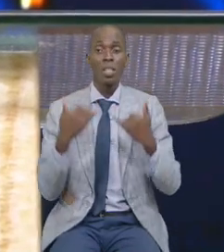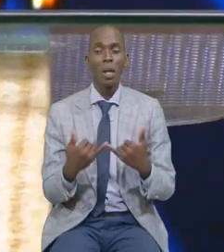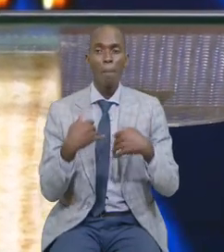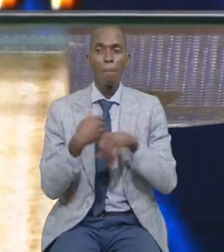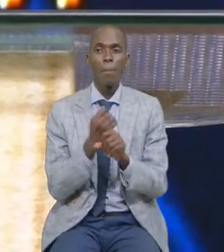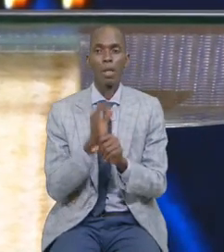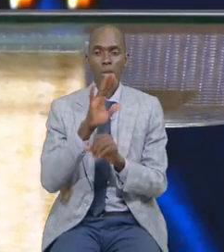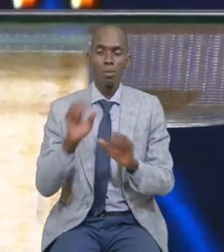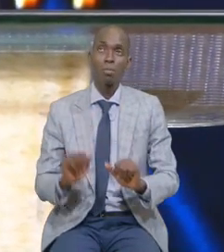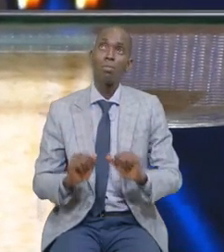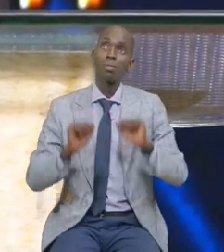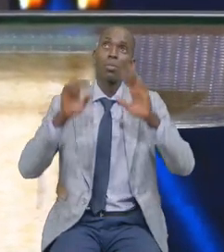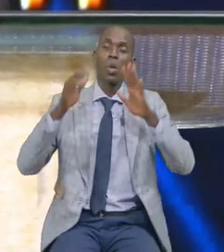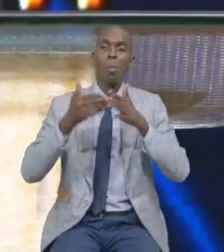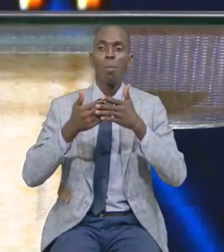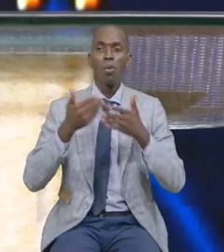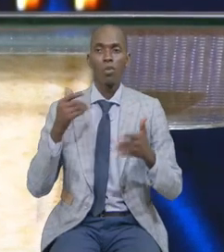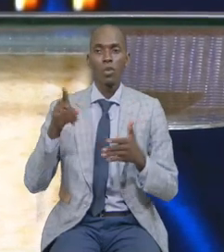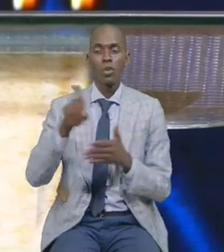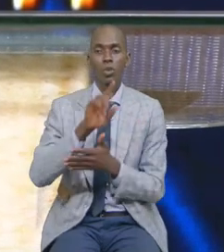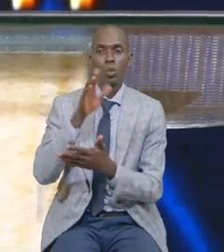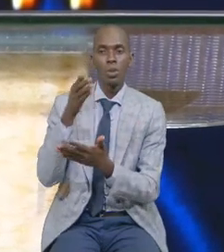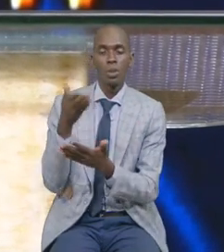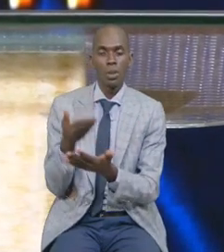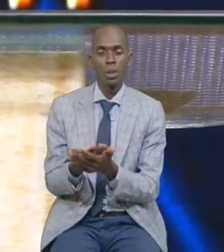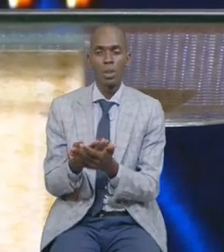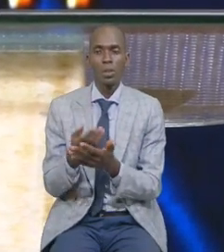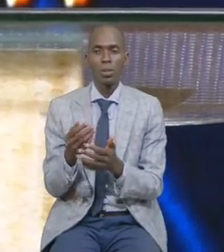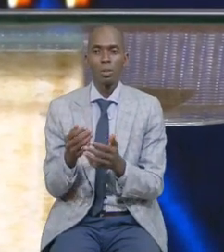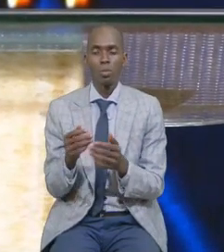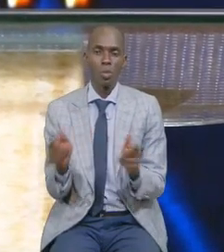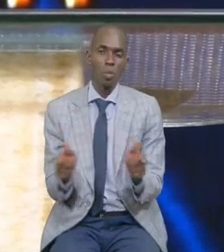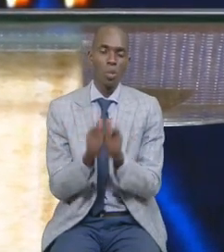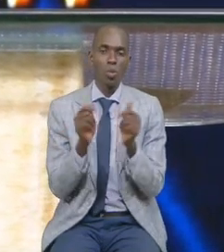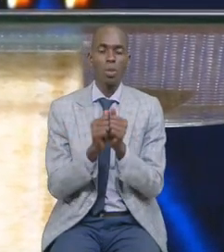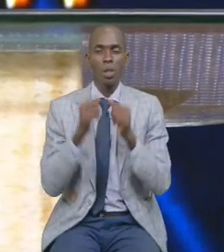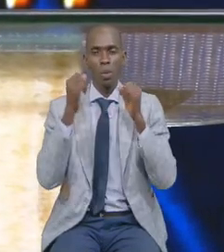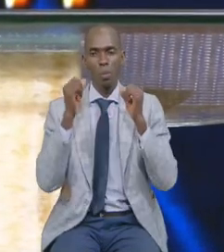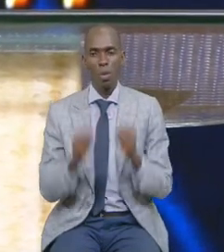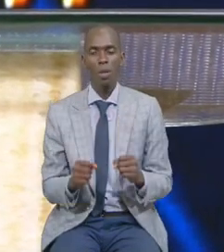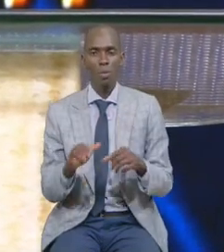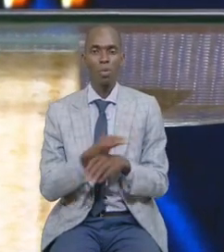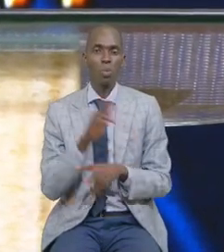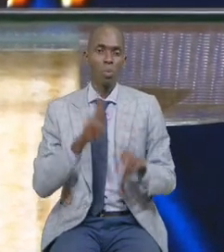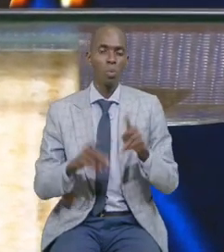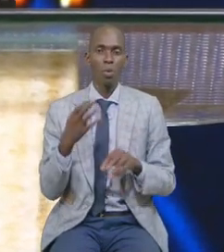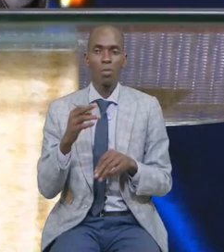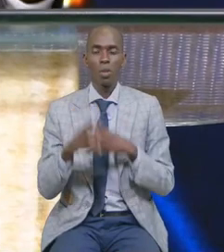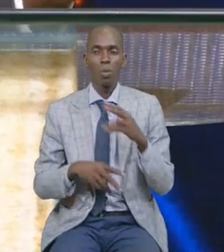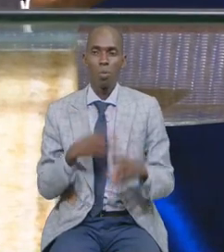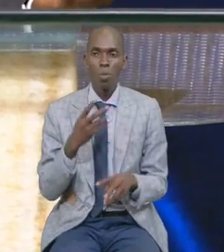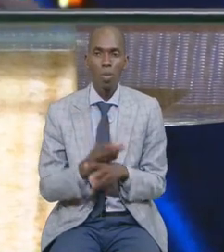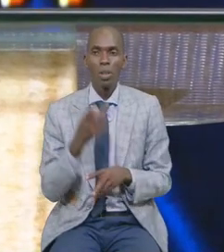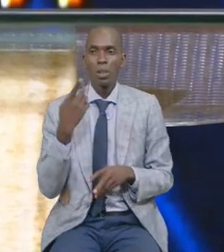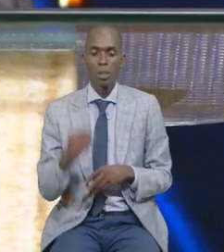consecrations before you meet the powerful people of the world, the tyrants of the world, the